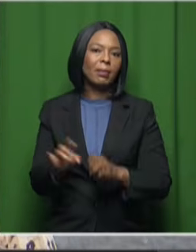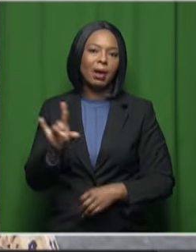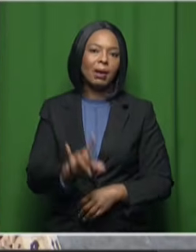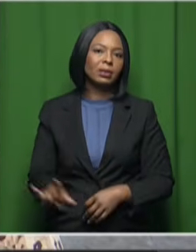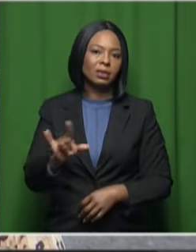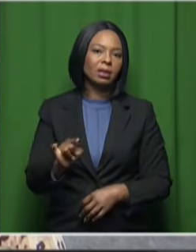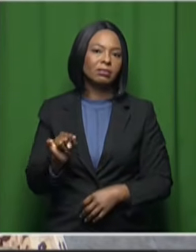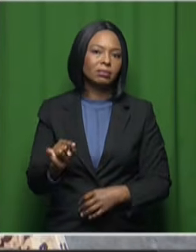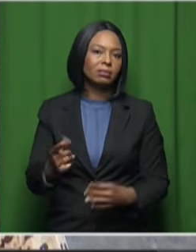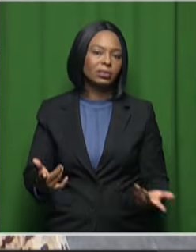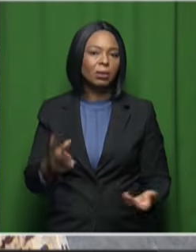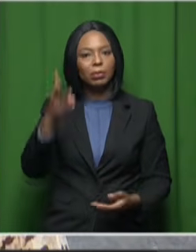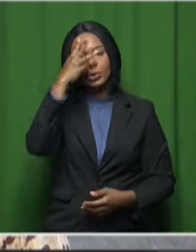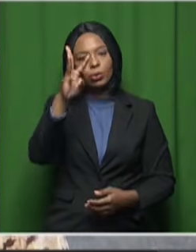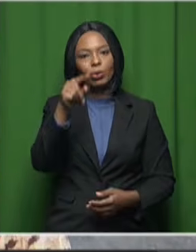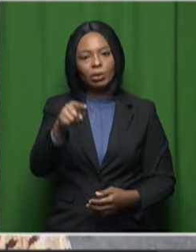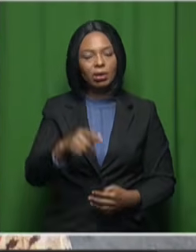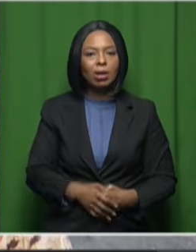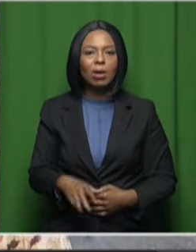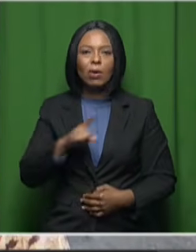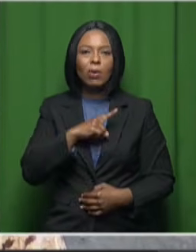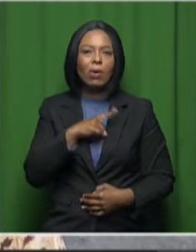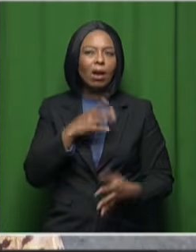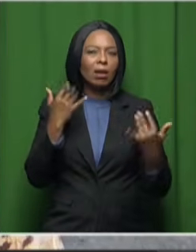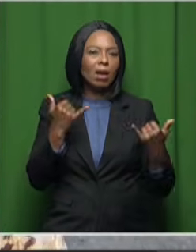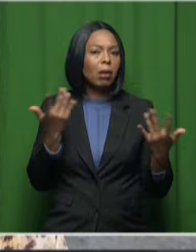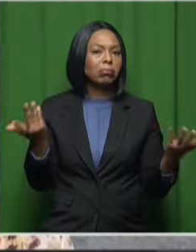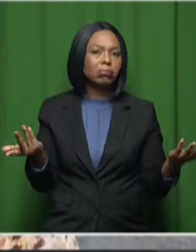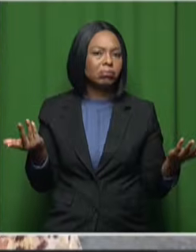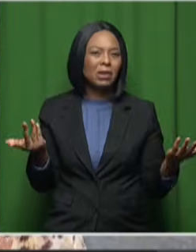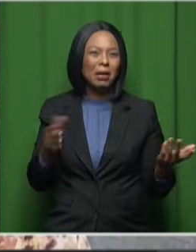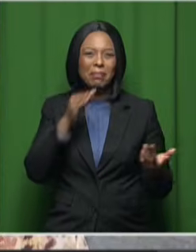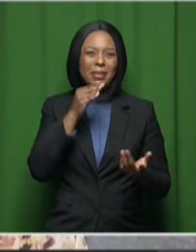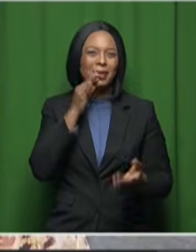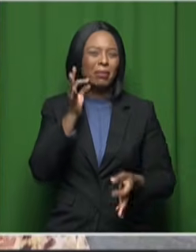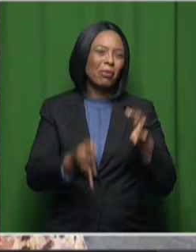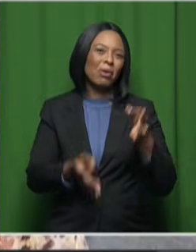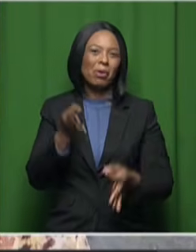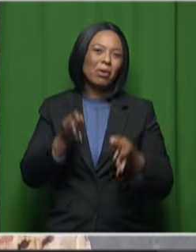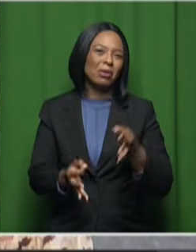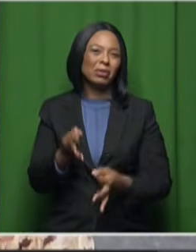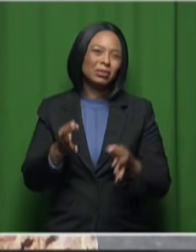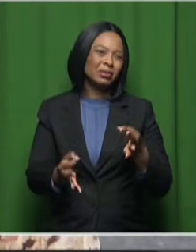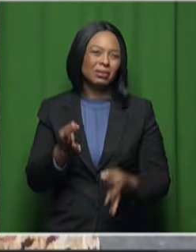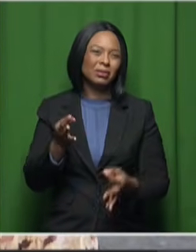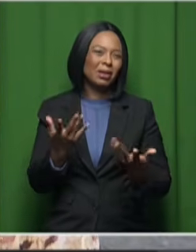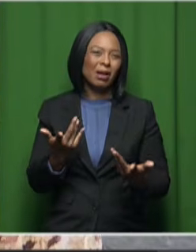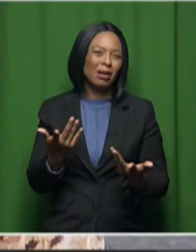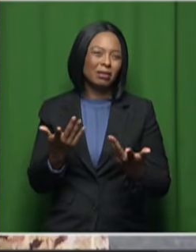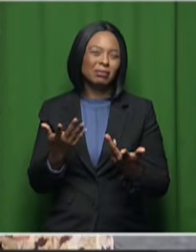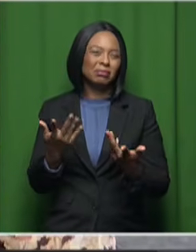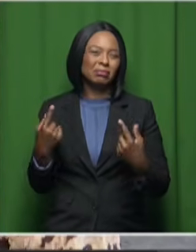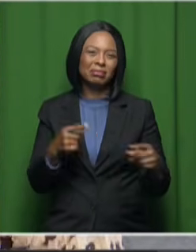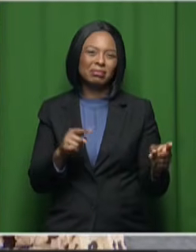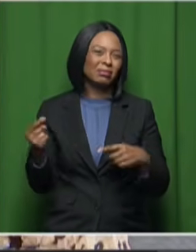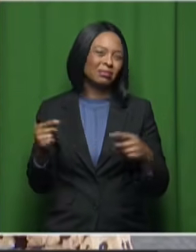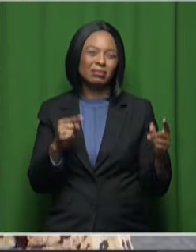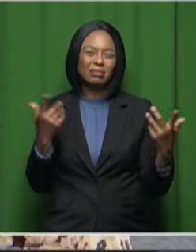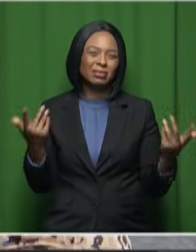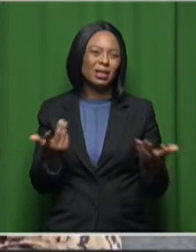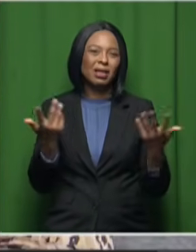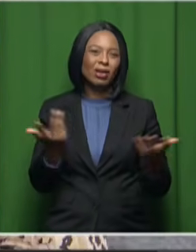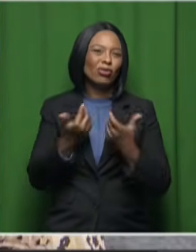challenges to the point where it seems like it's now a political football. When you deal with the city of Tshwane,